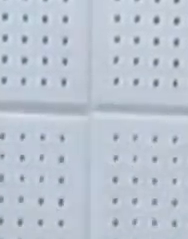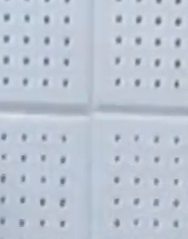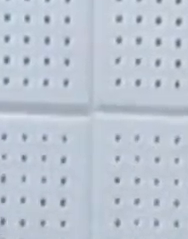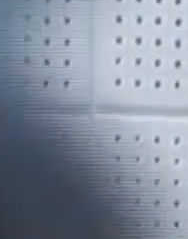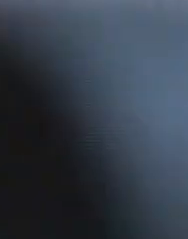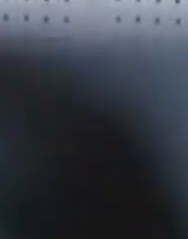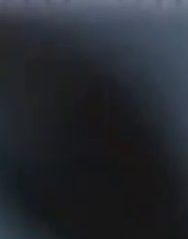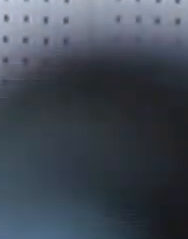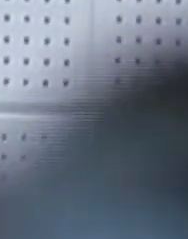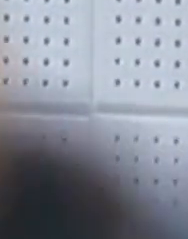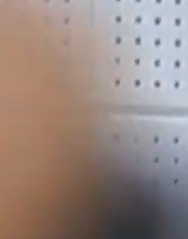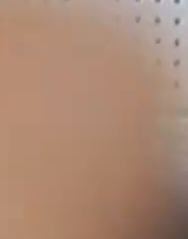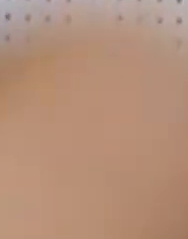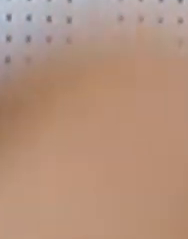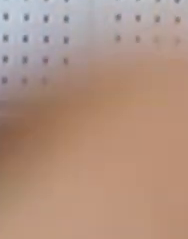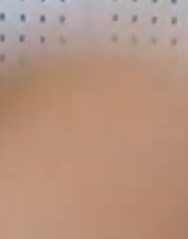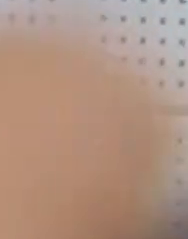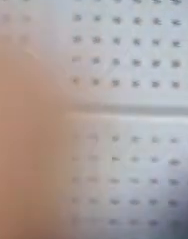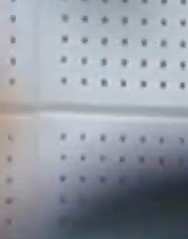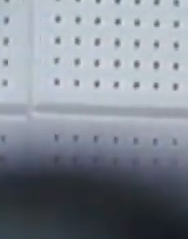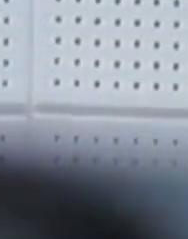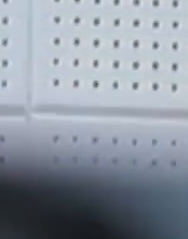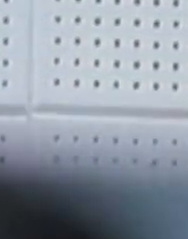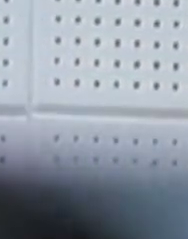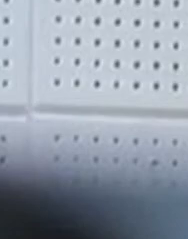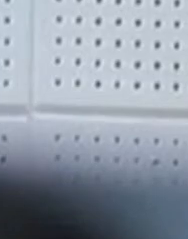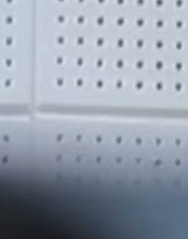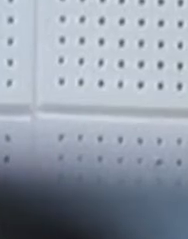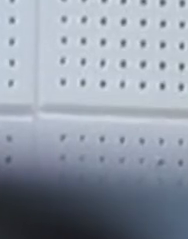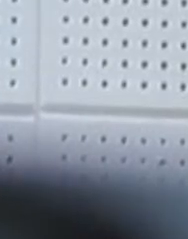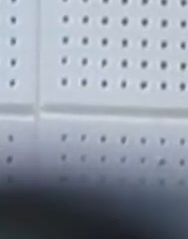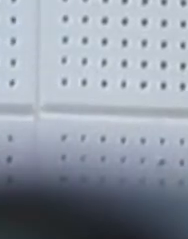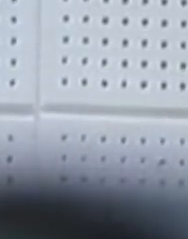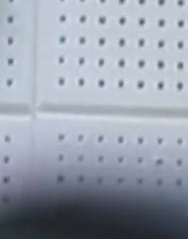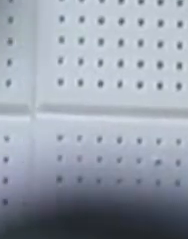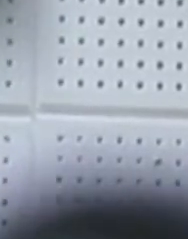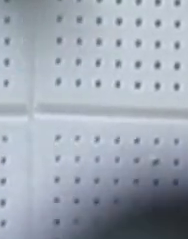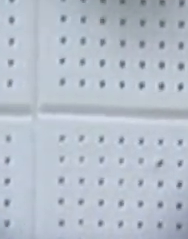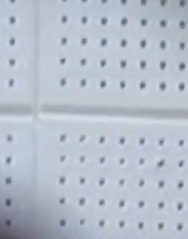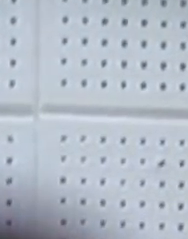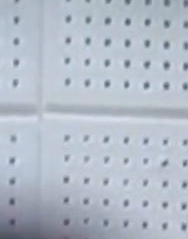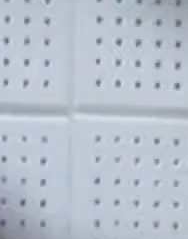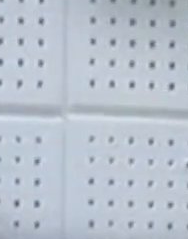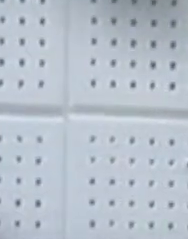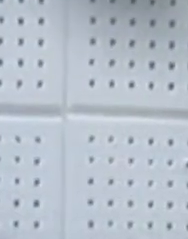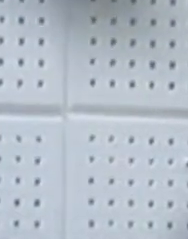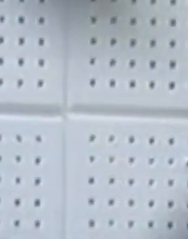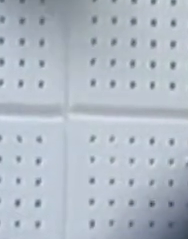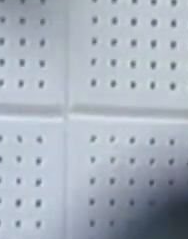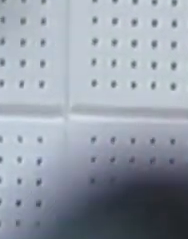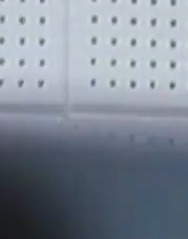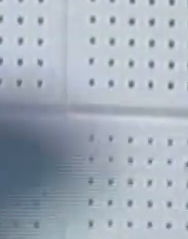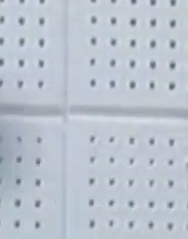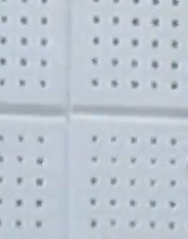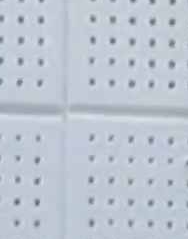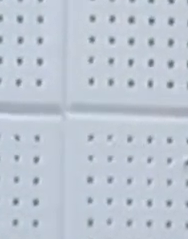the legal even of the committee. I beg your pardon, I did not hear you.